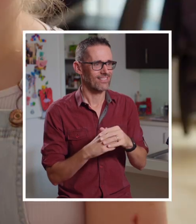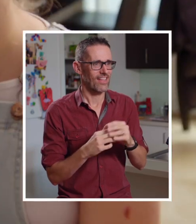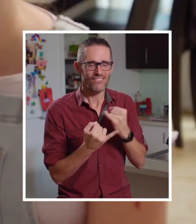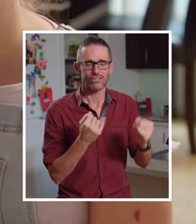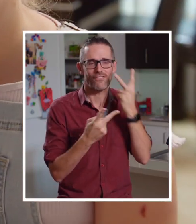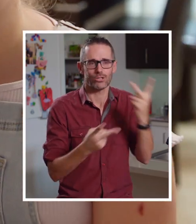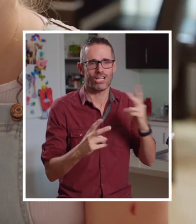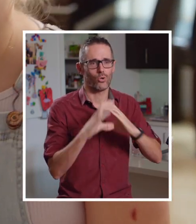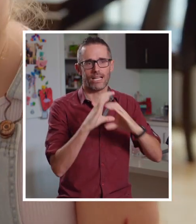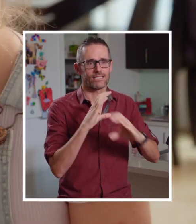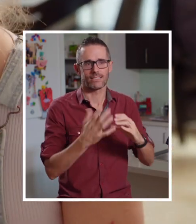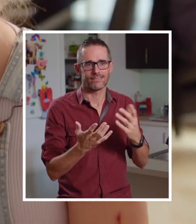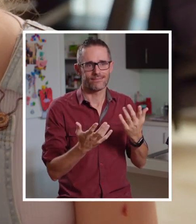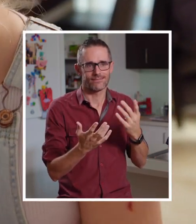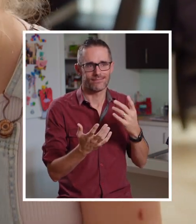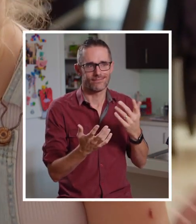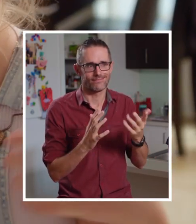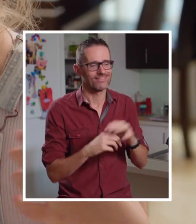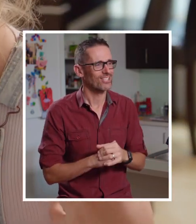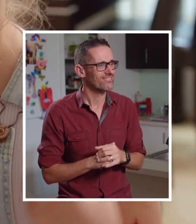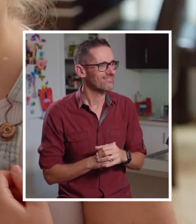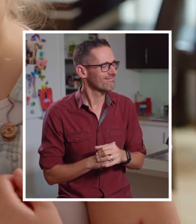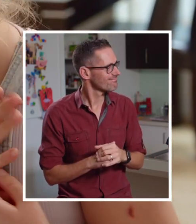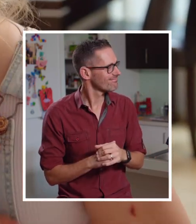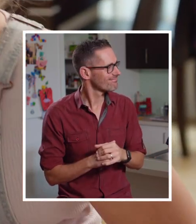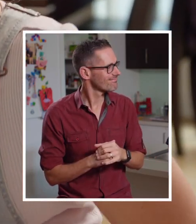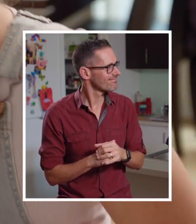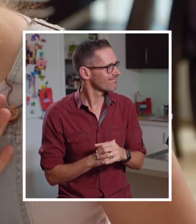love the language, and they're very visual communicators.